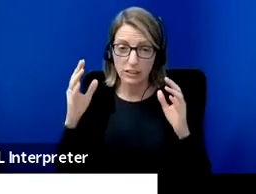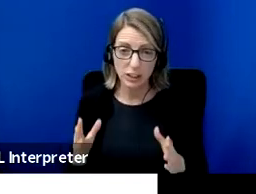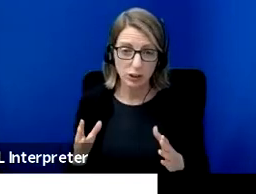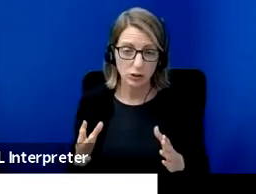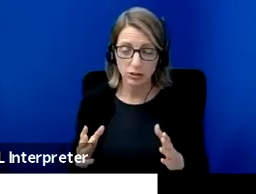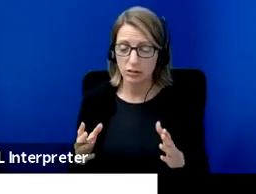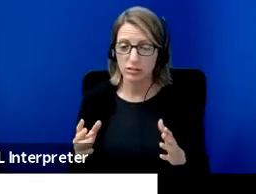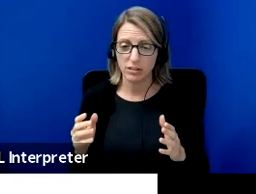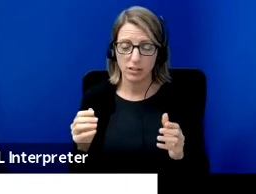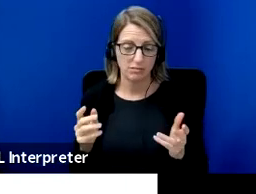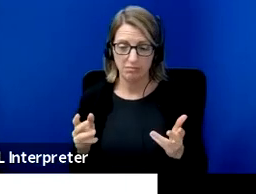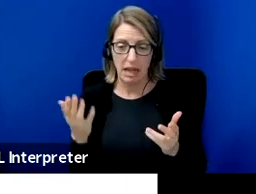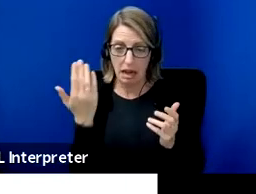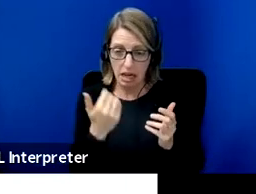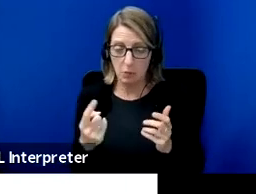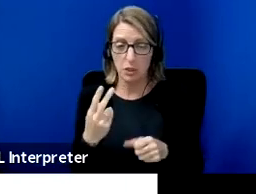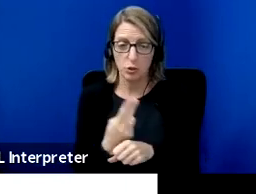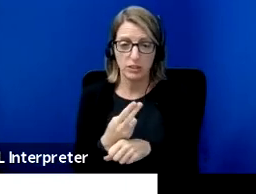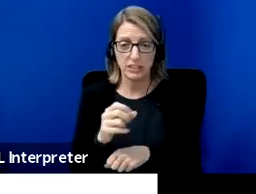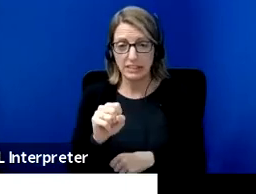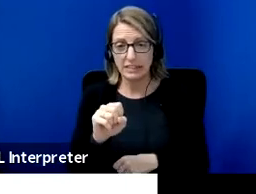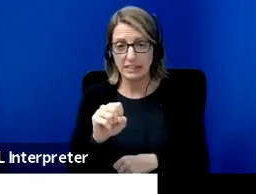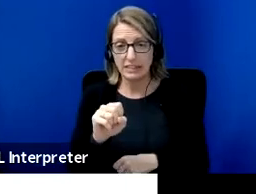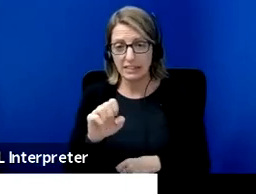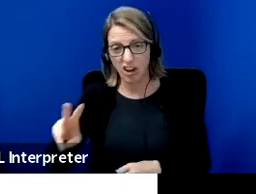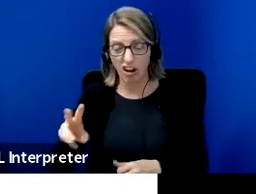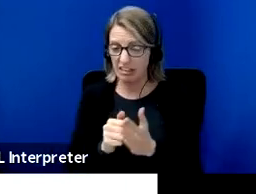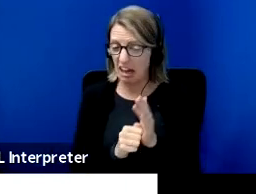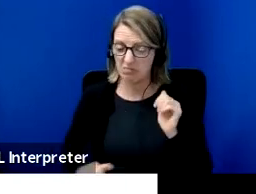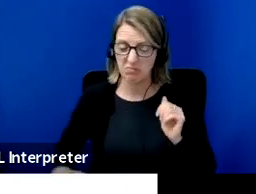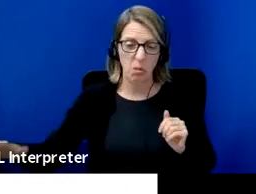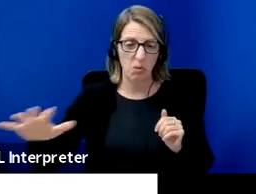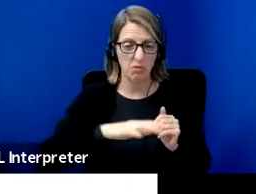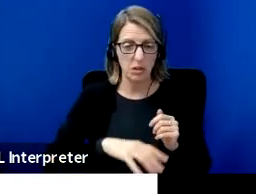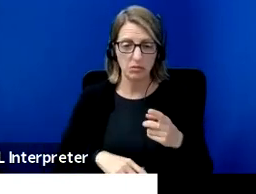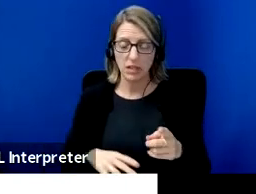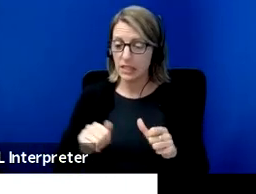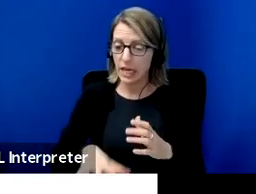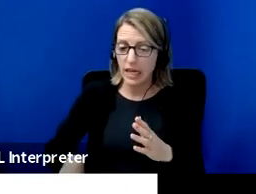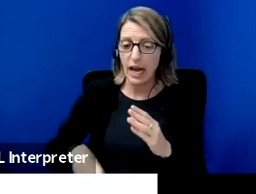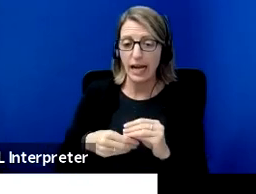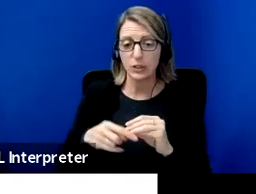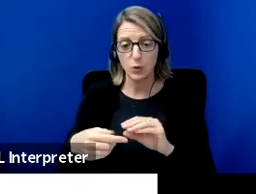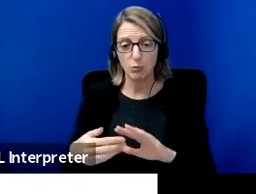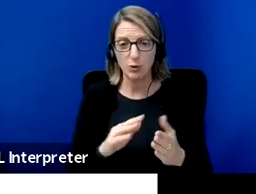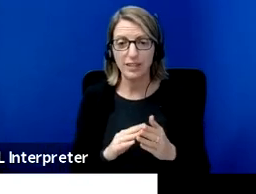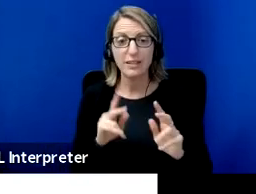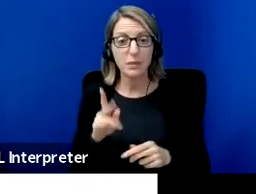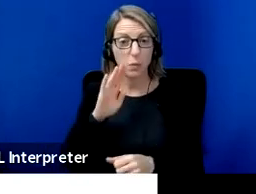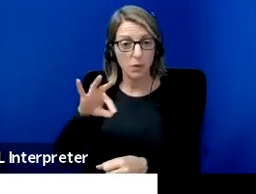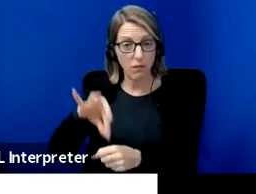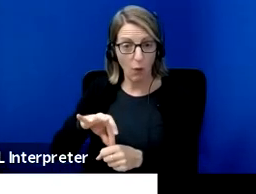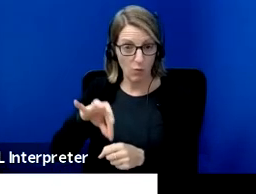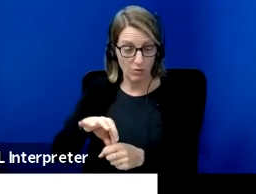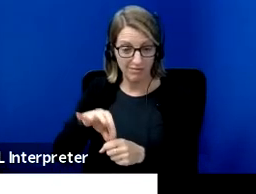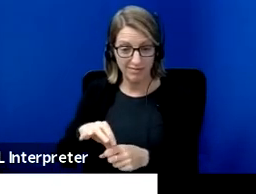Seesaw. Anybody that has a Seesaw account can add to the community and they get voted on. So these